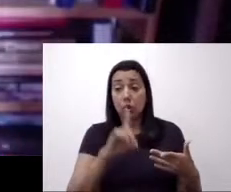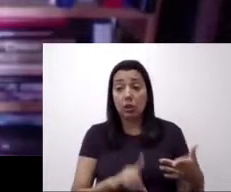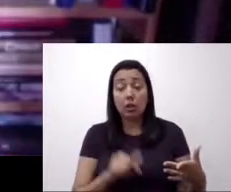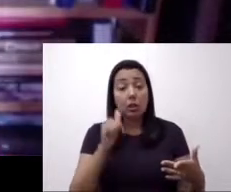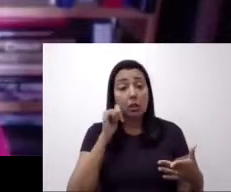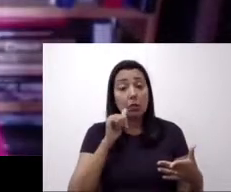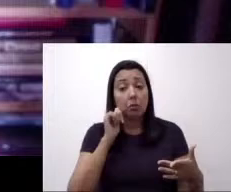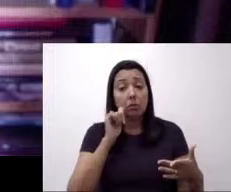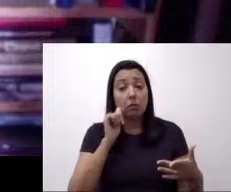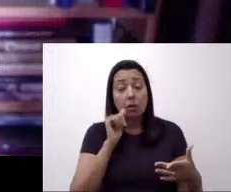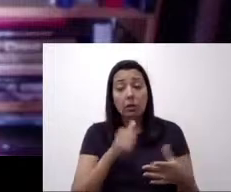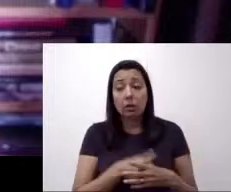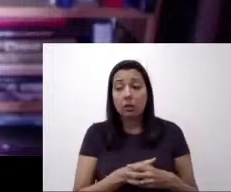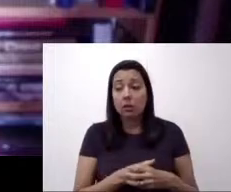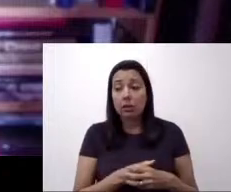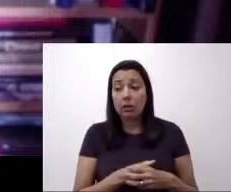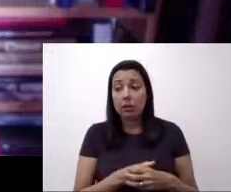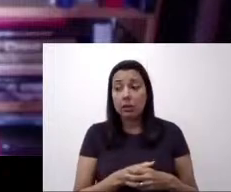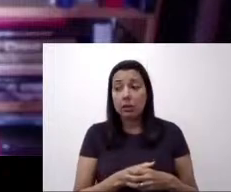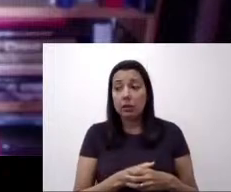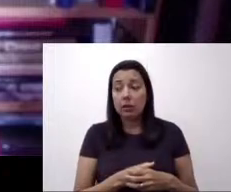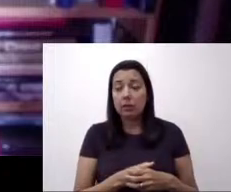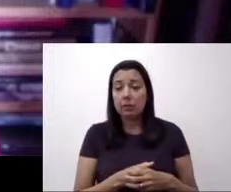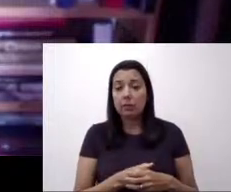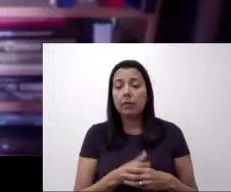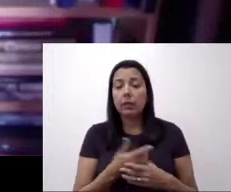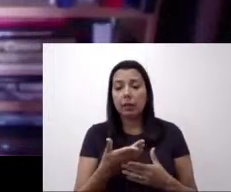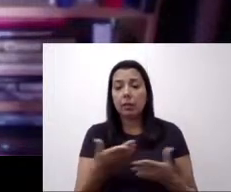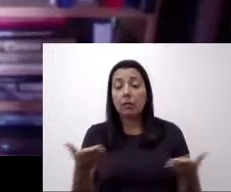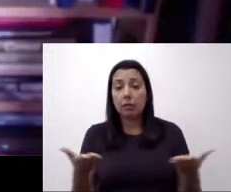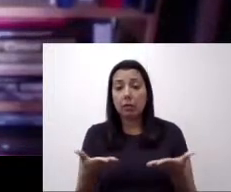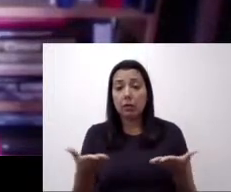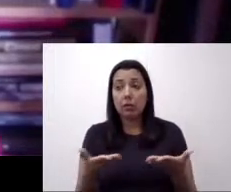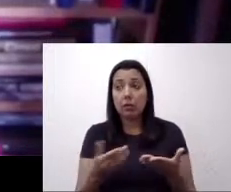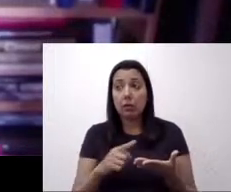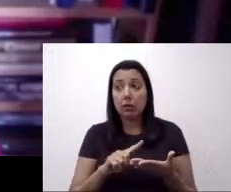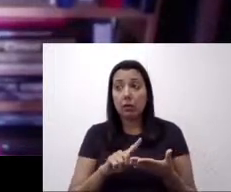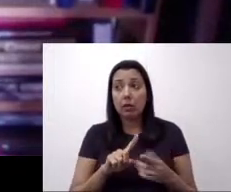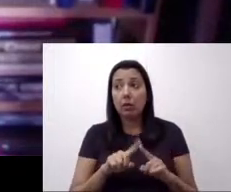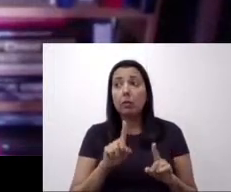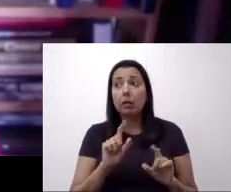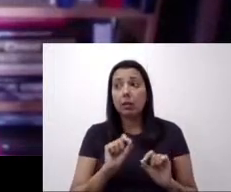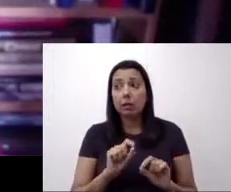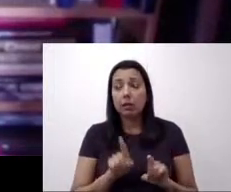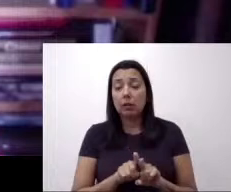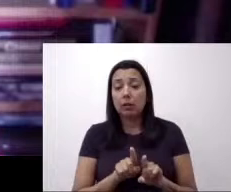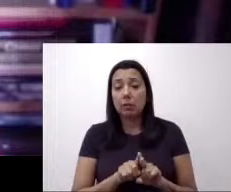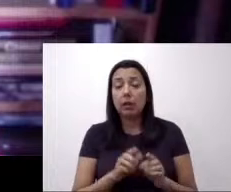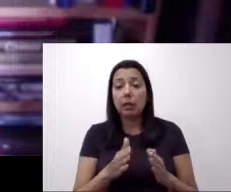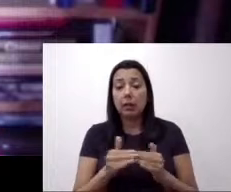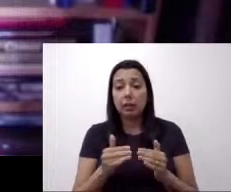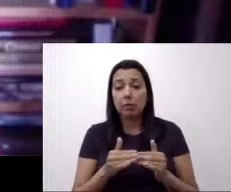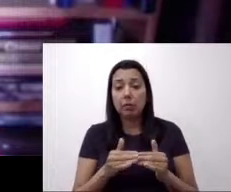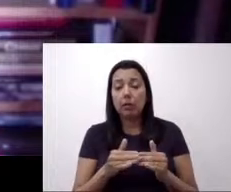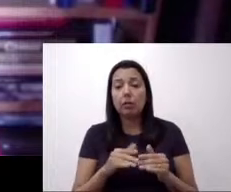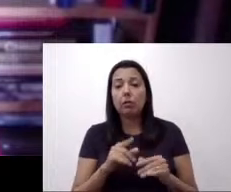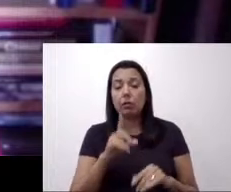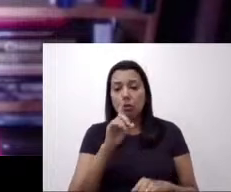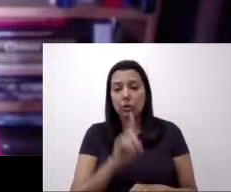forward, but that have a quite conservative understanding of women's rights or women's